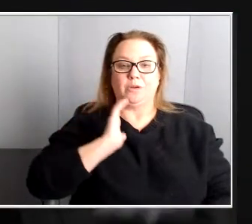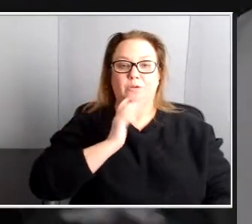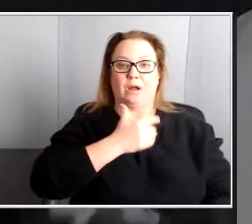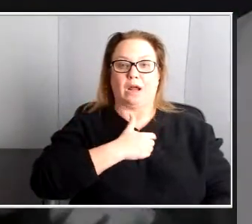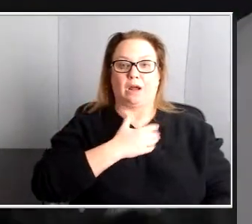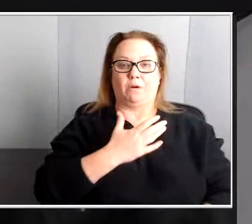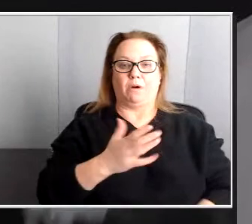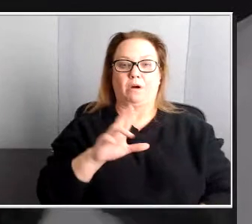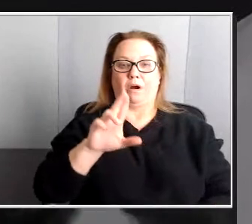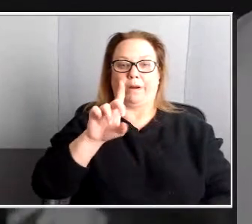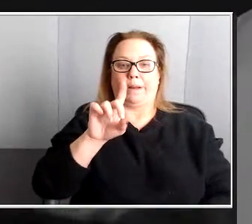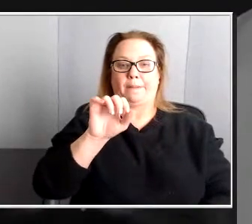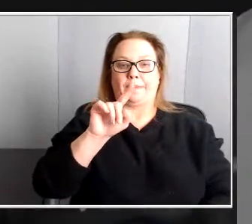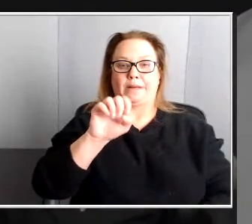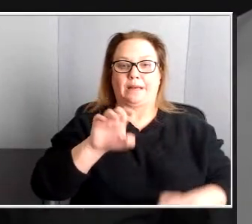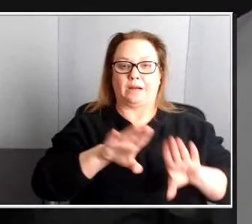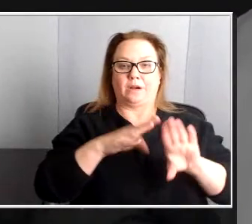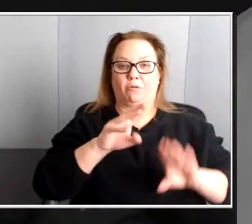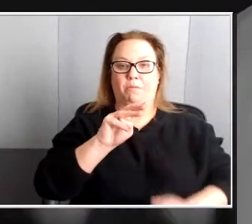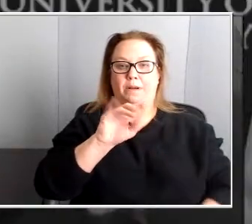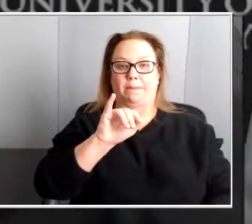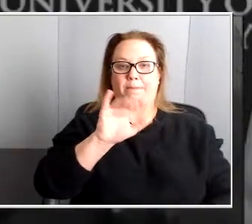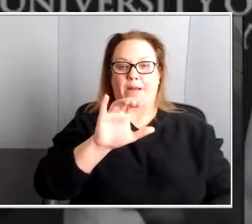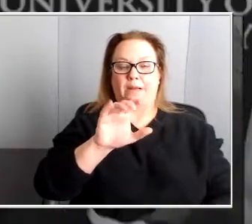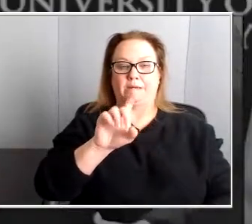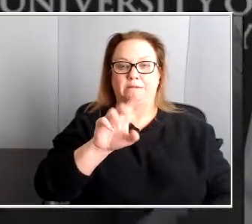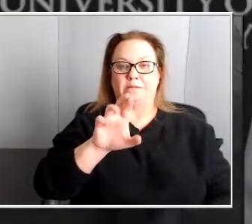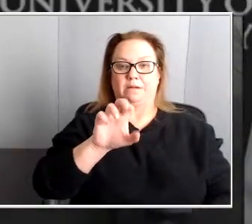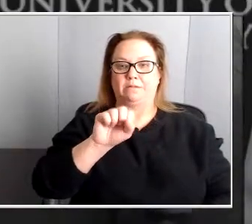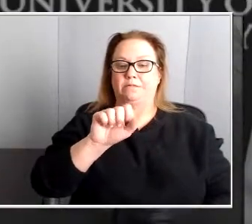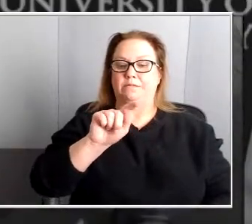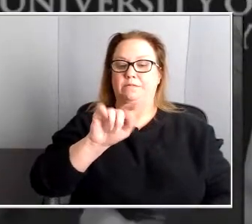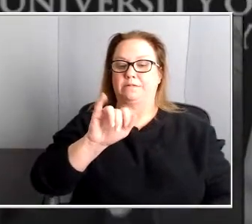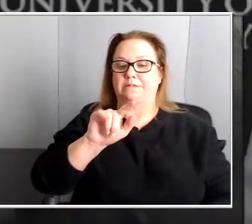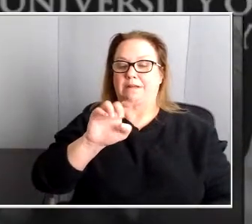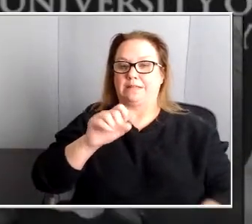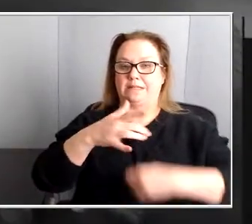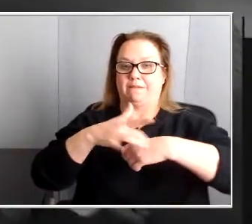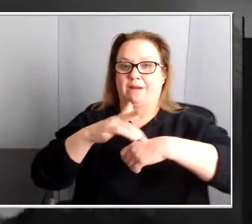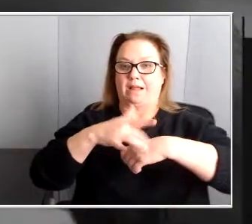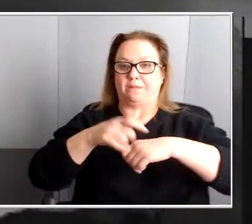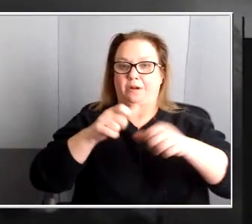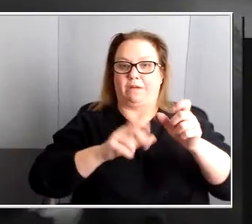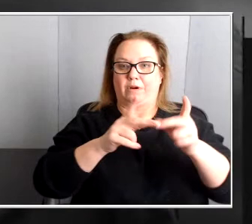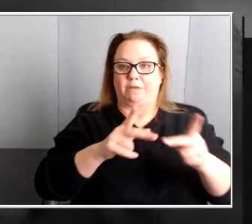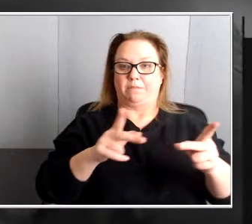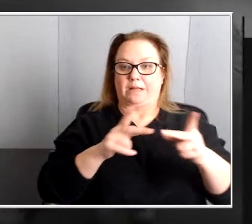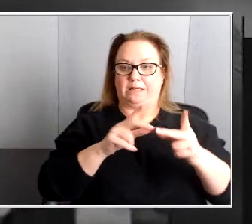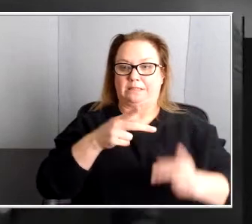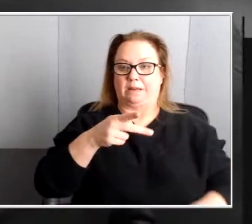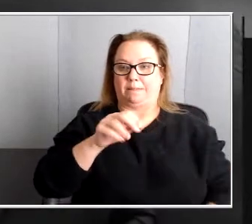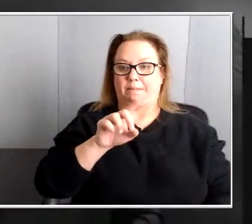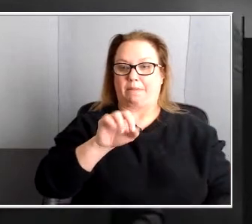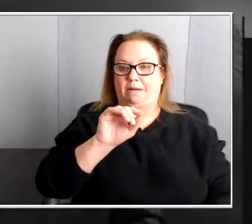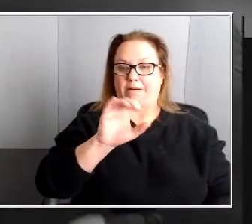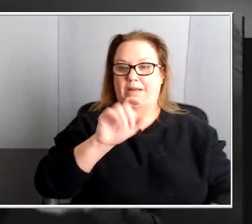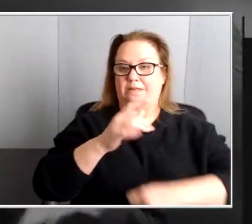Update and Open Mics with Dr. Stites podcasts. Now everywhere podcasts are available.